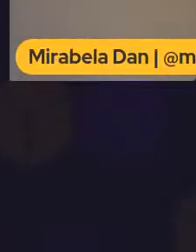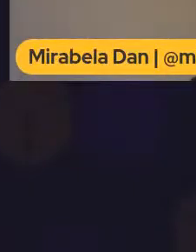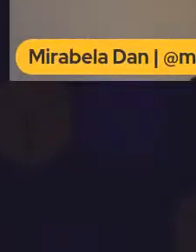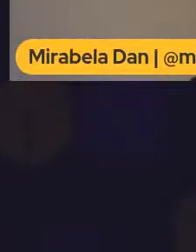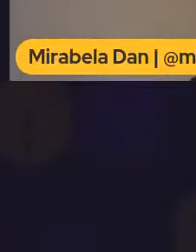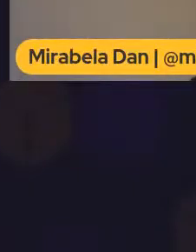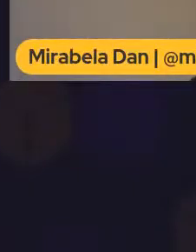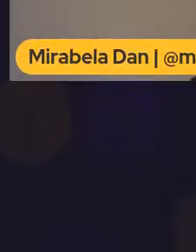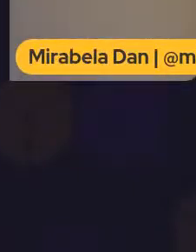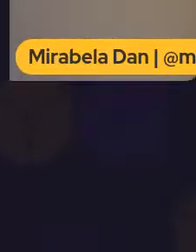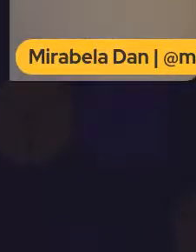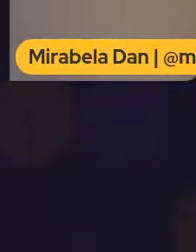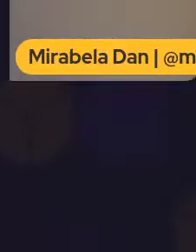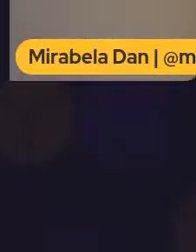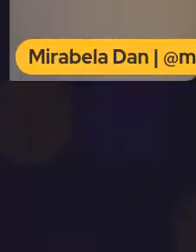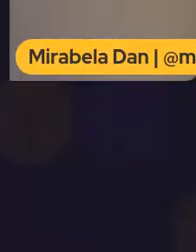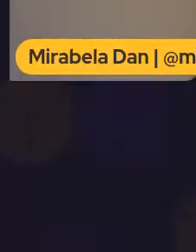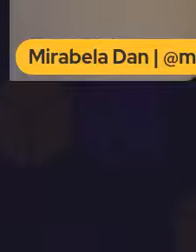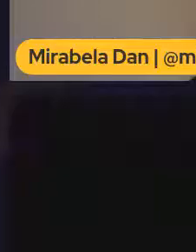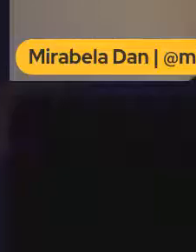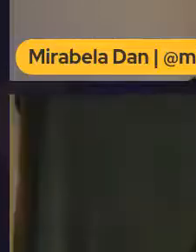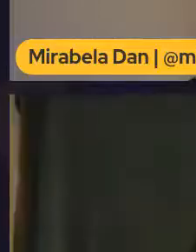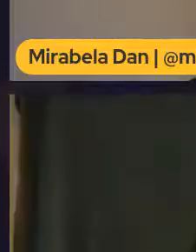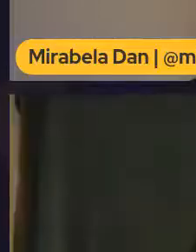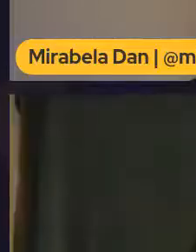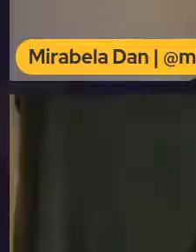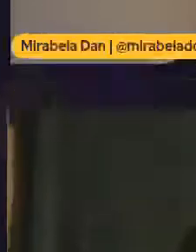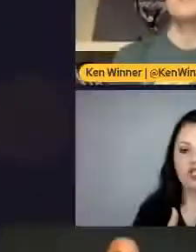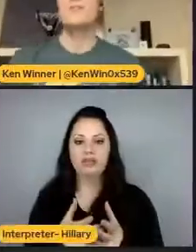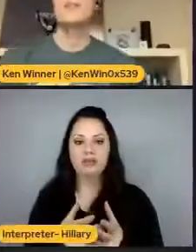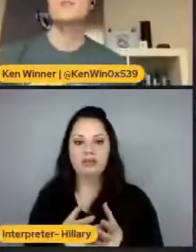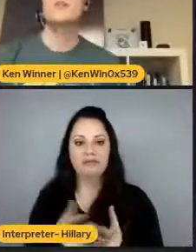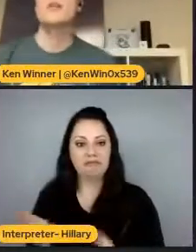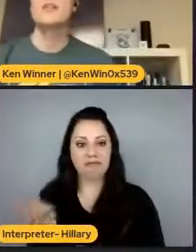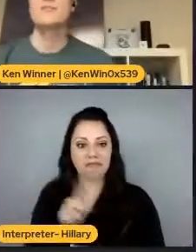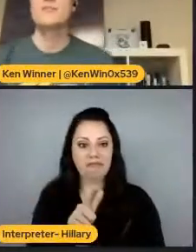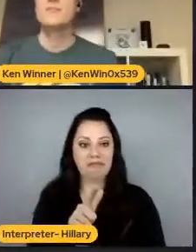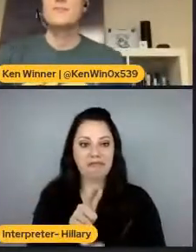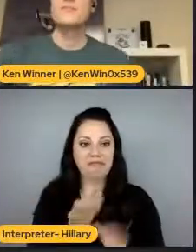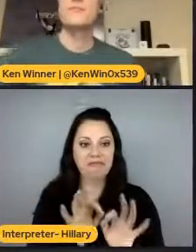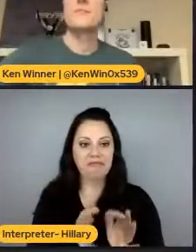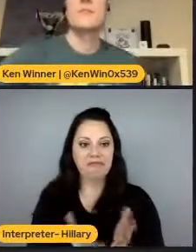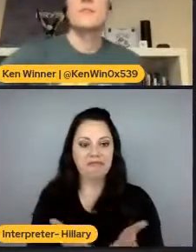as private GitHub packages. Let's see. Over to you, Ken. Oh, thanks, Maribella.